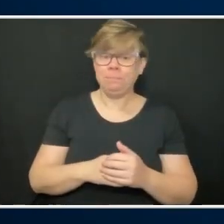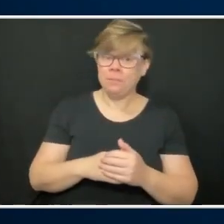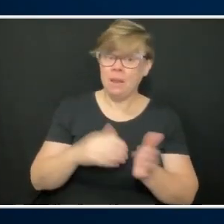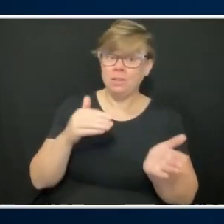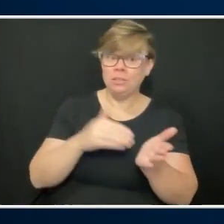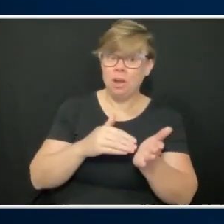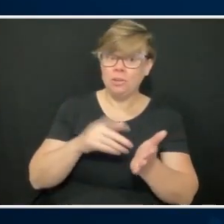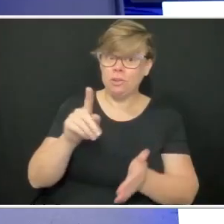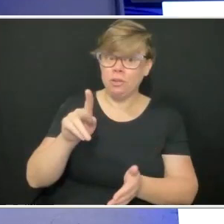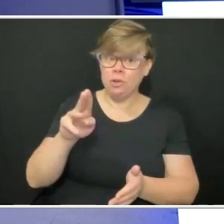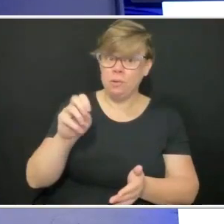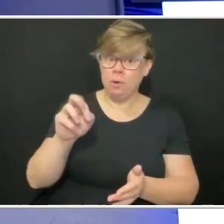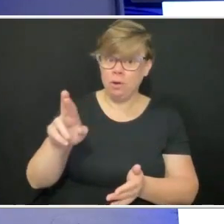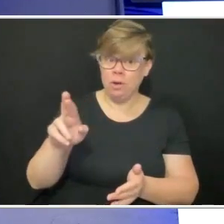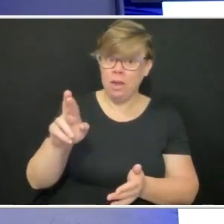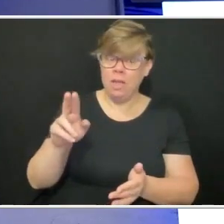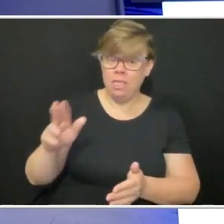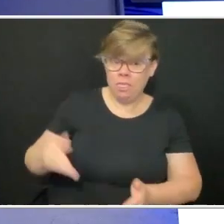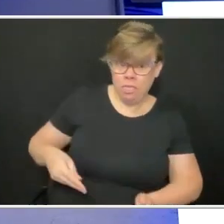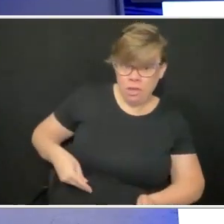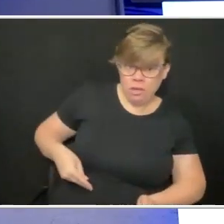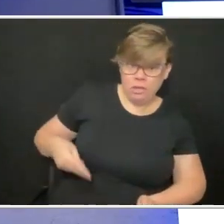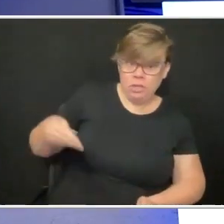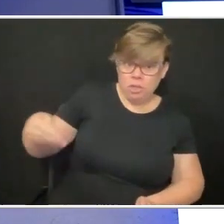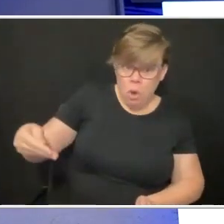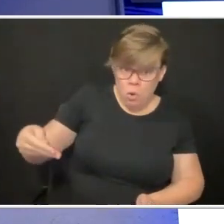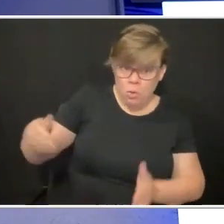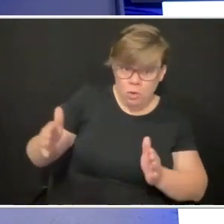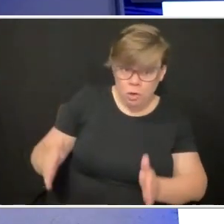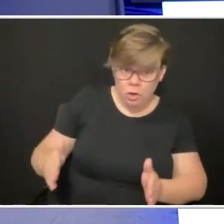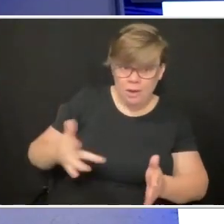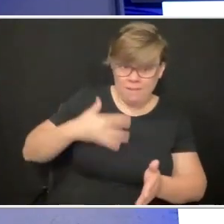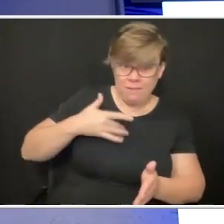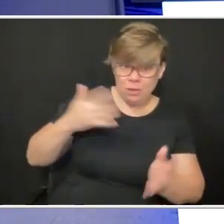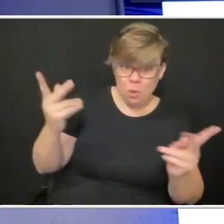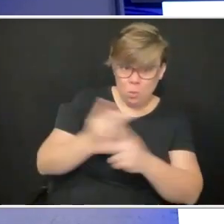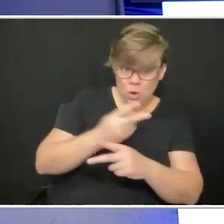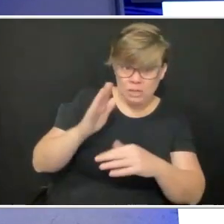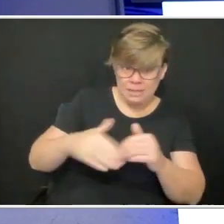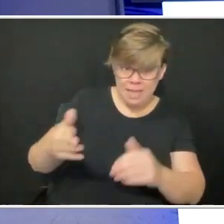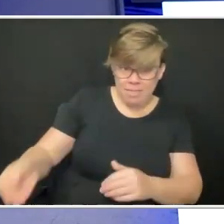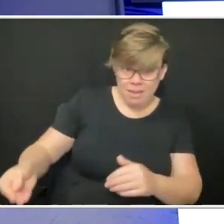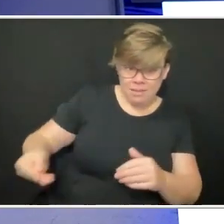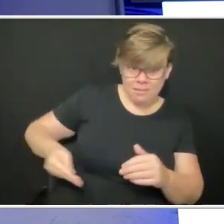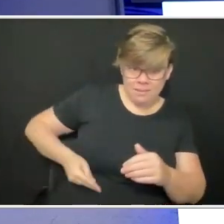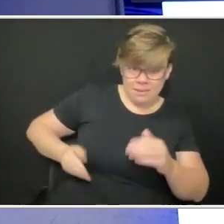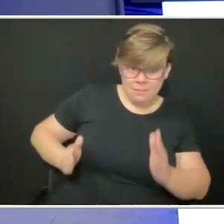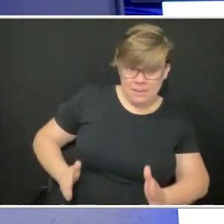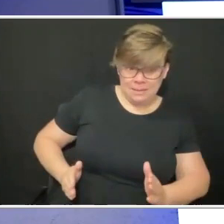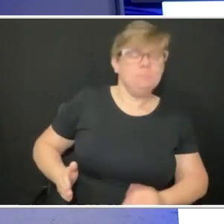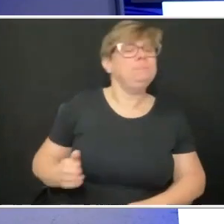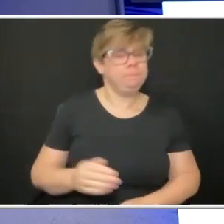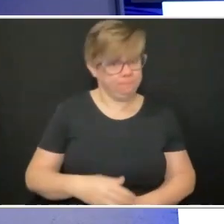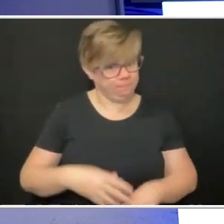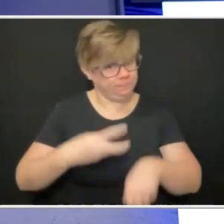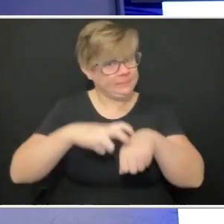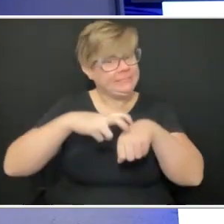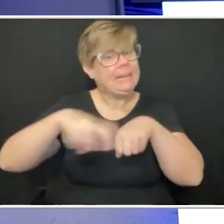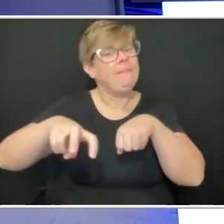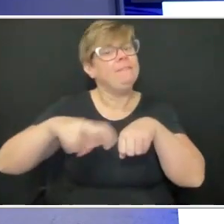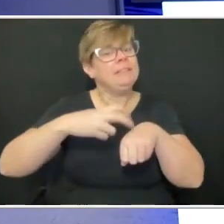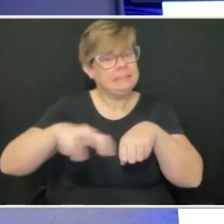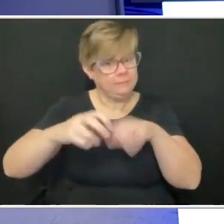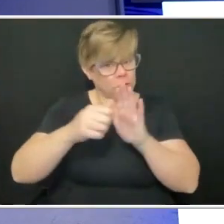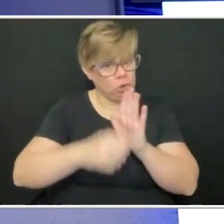often feels worse than the recipient? Absolutely. It is a tough surgery. It's a very painful surgery. It